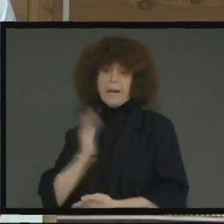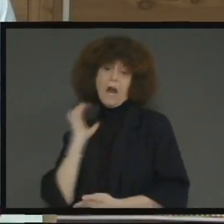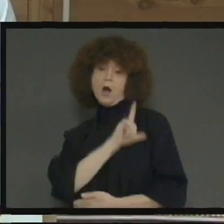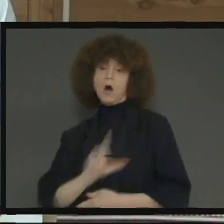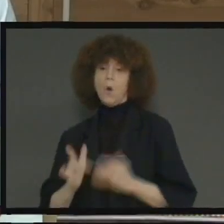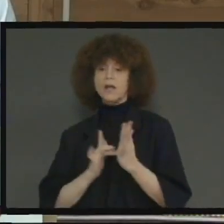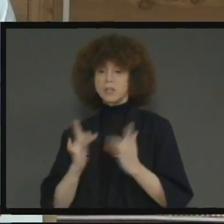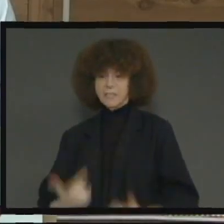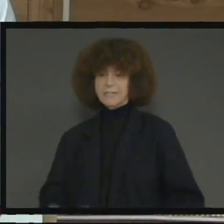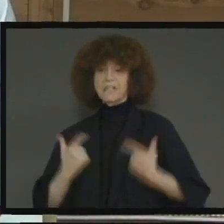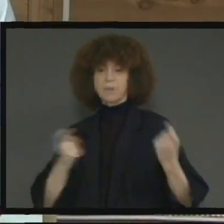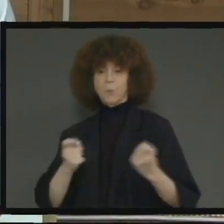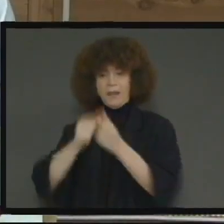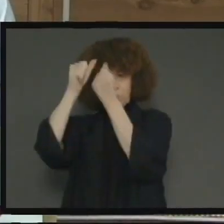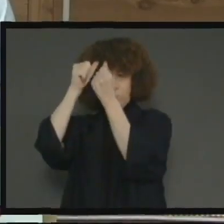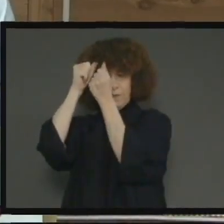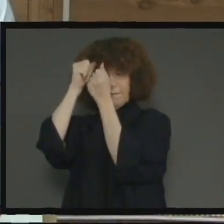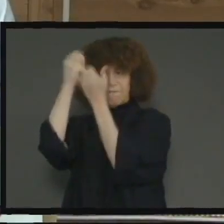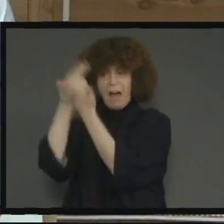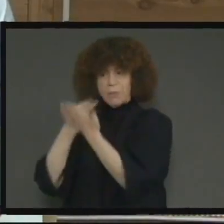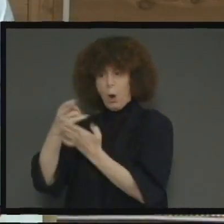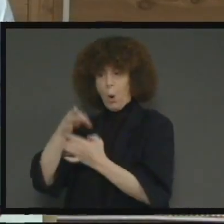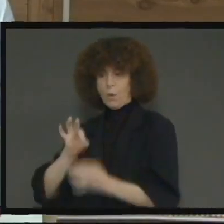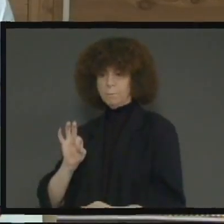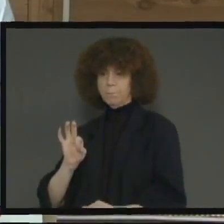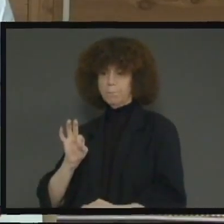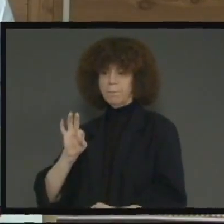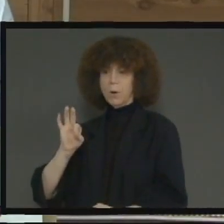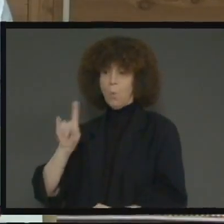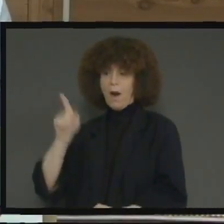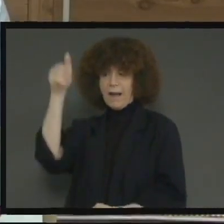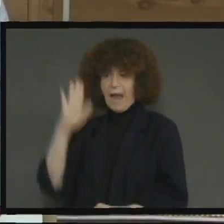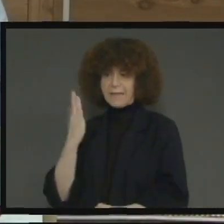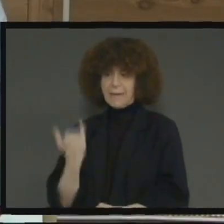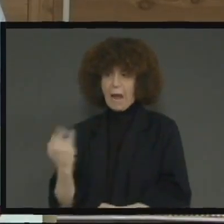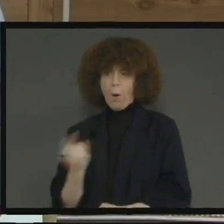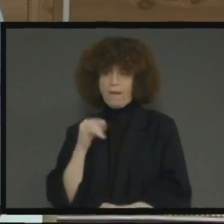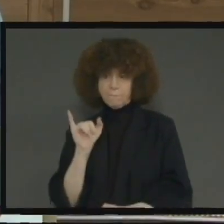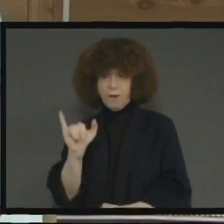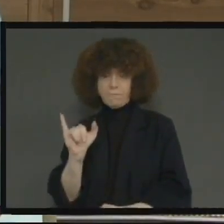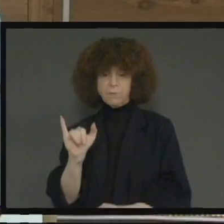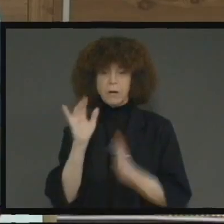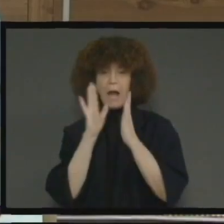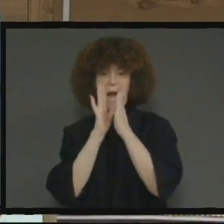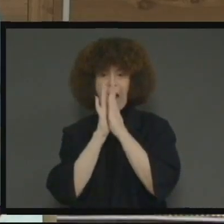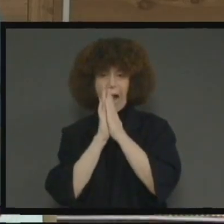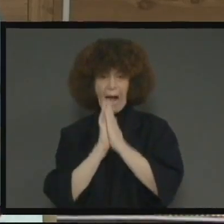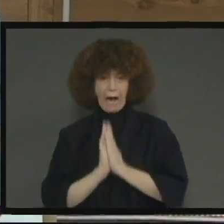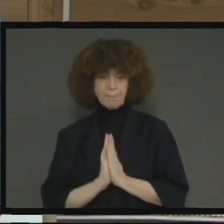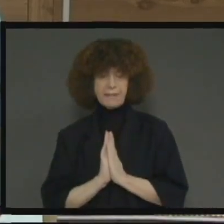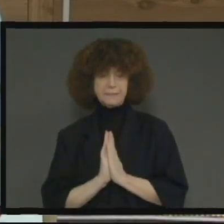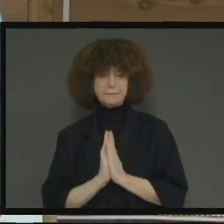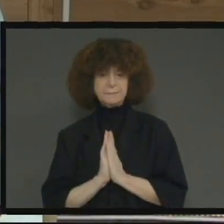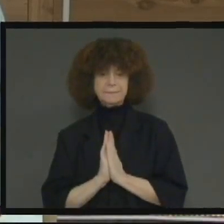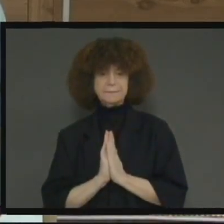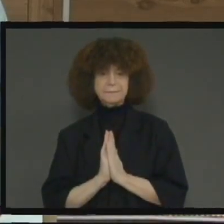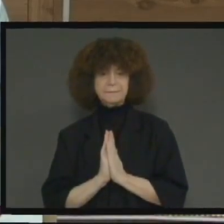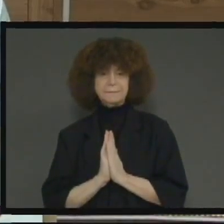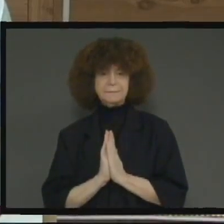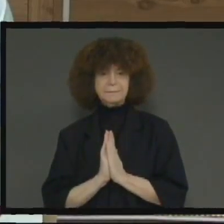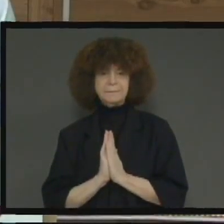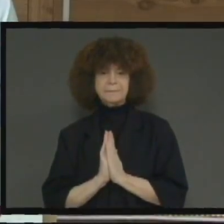when we do repent, we receive forgiveness. Who are those unrepentant? Those that do